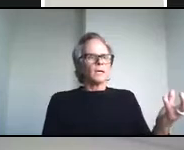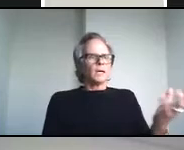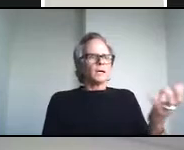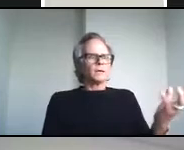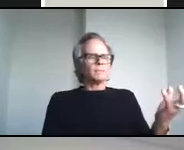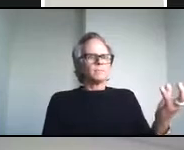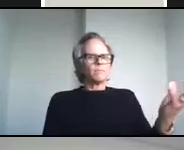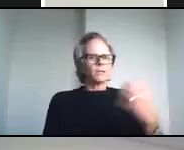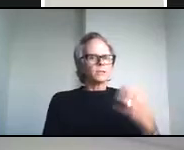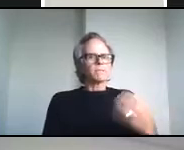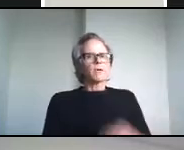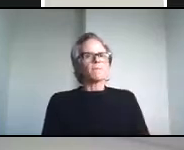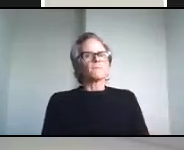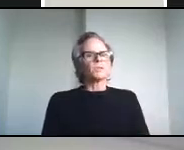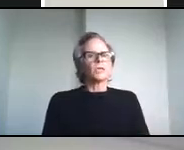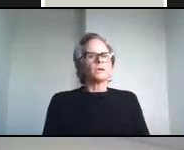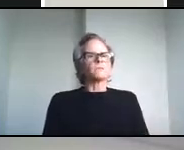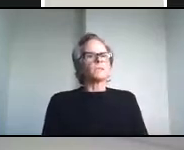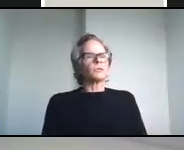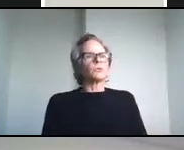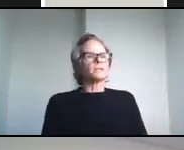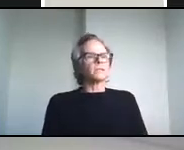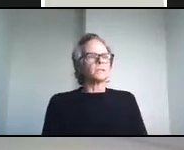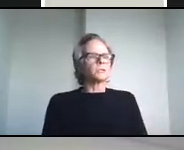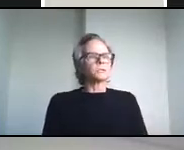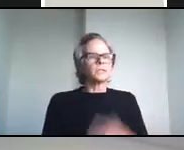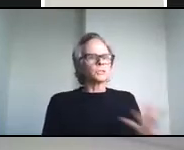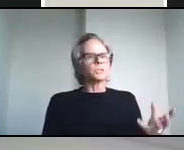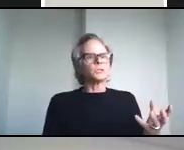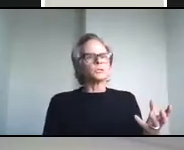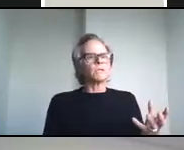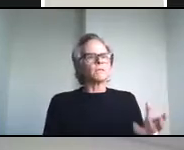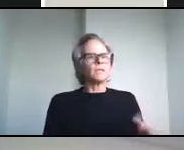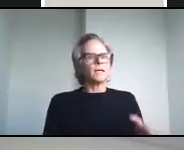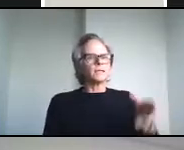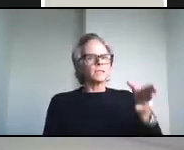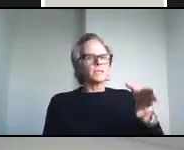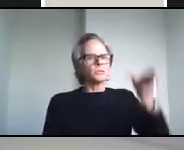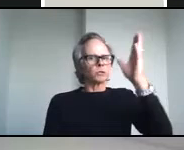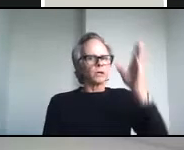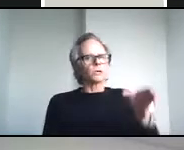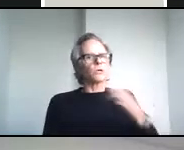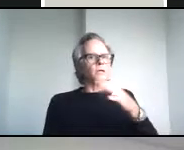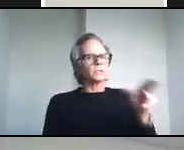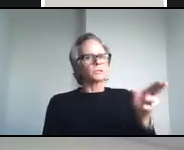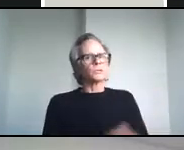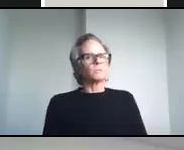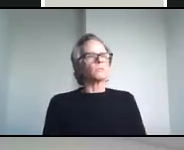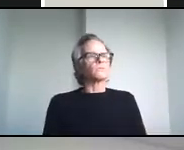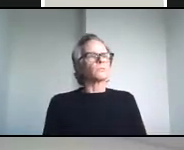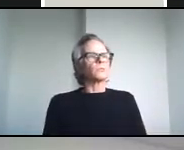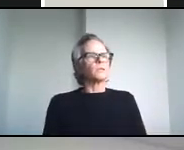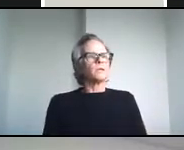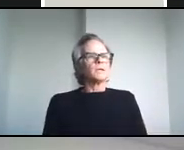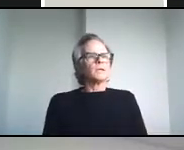working, pulling something off of the shelves and utilizing it. So it is just used every day. And as I said, you can cut across it, you can